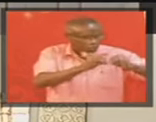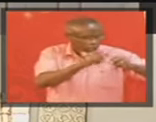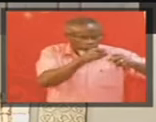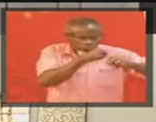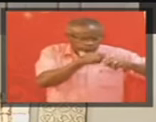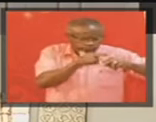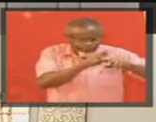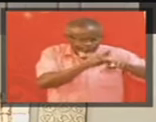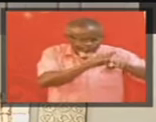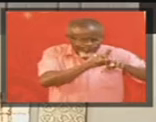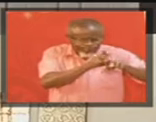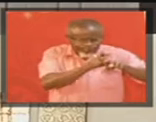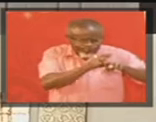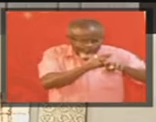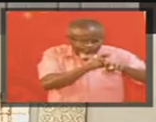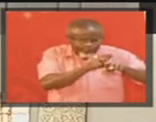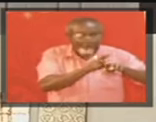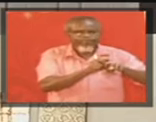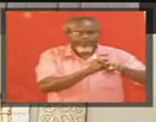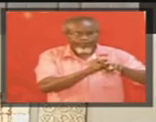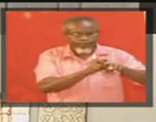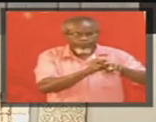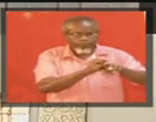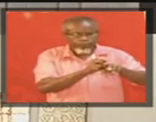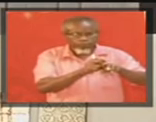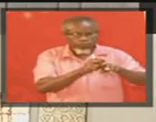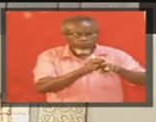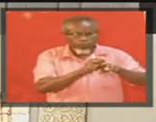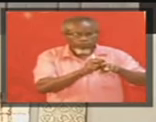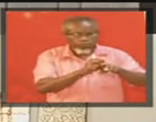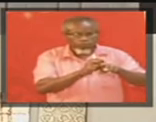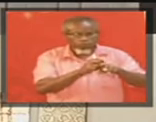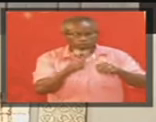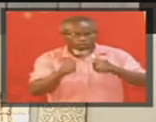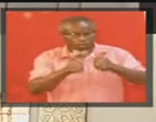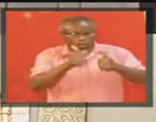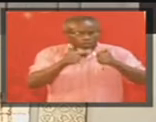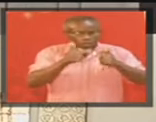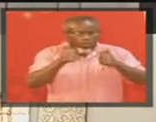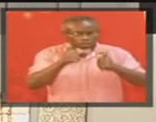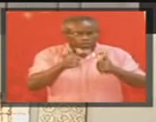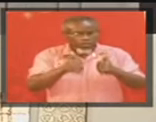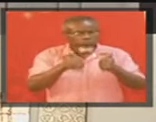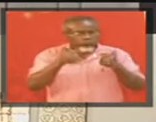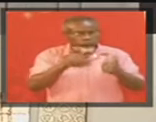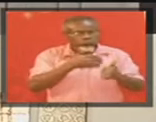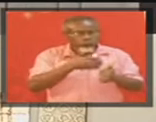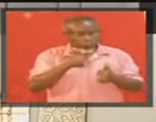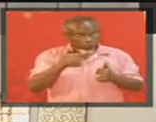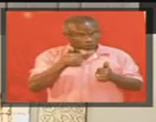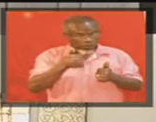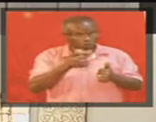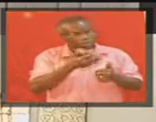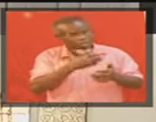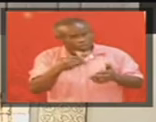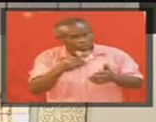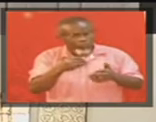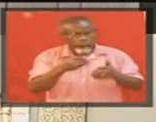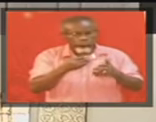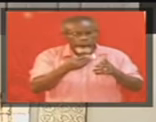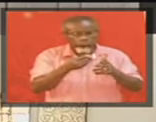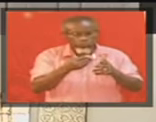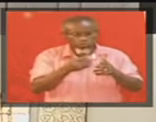measure not just your oxygen saturation, but it will also measure your pulse. And you can see both of those